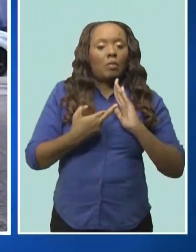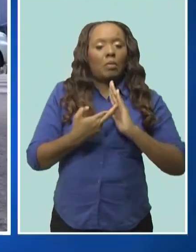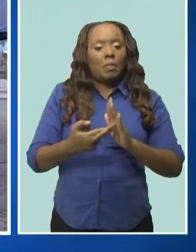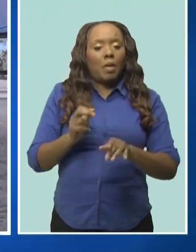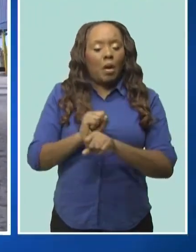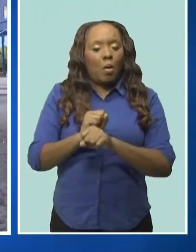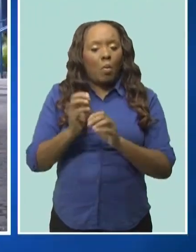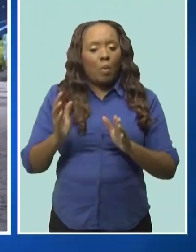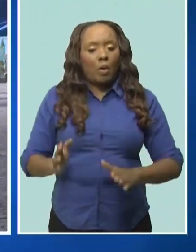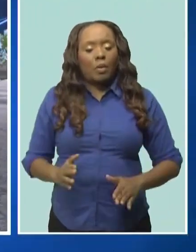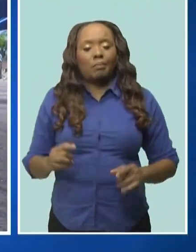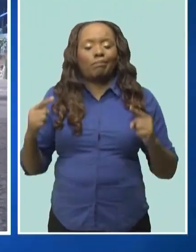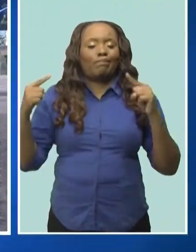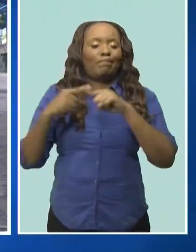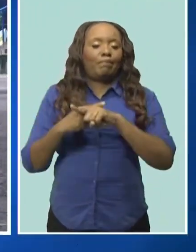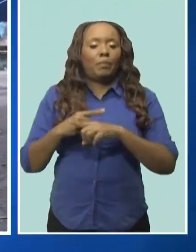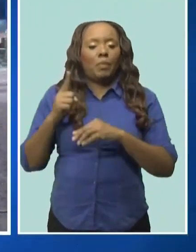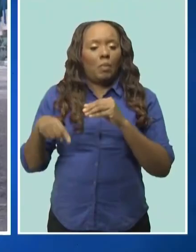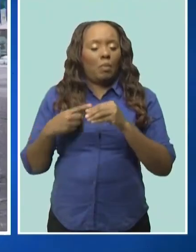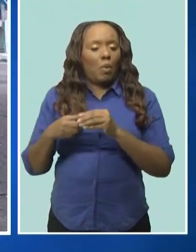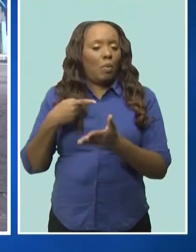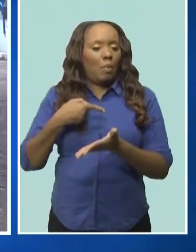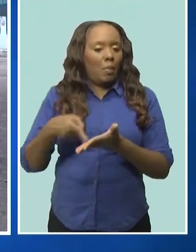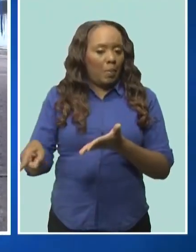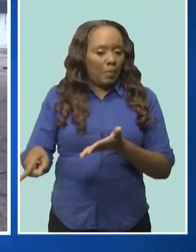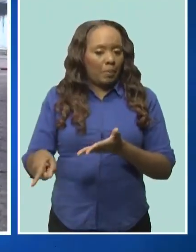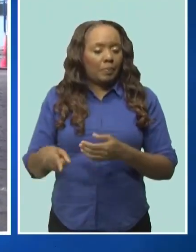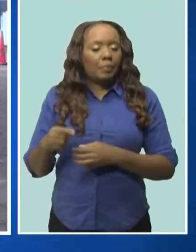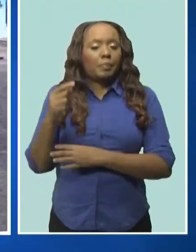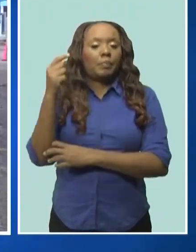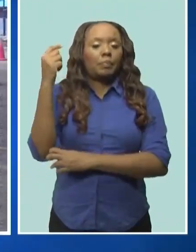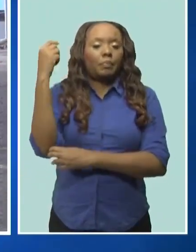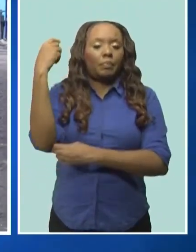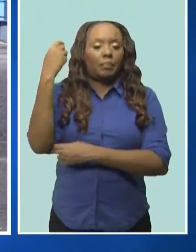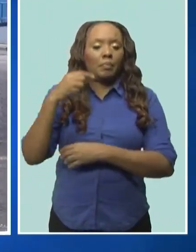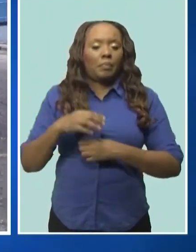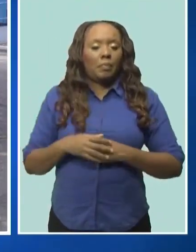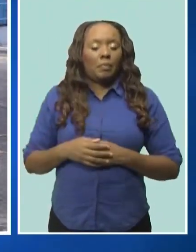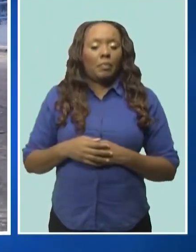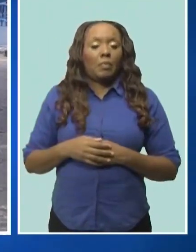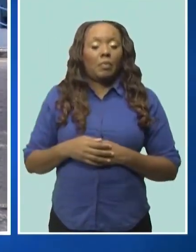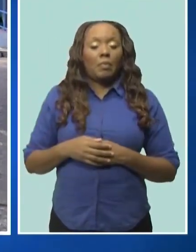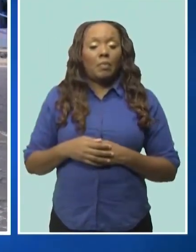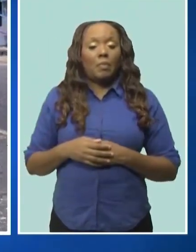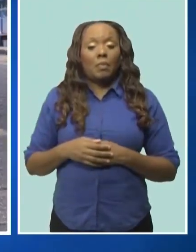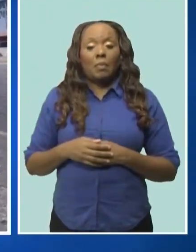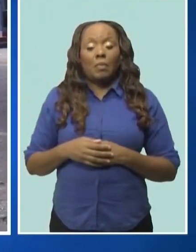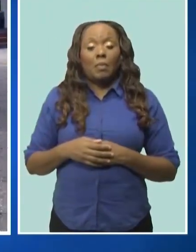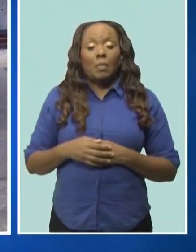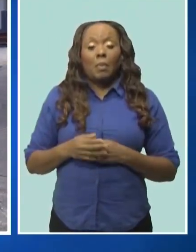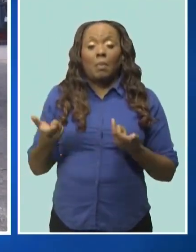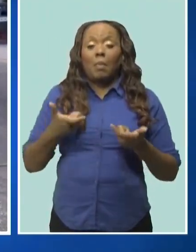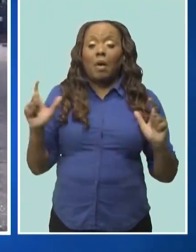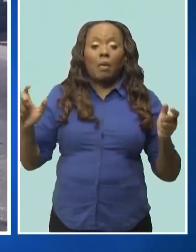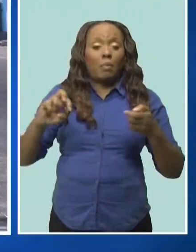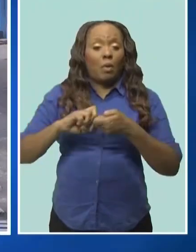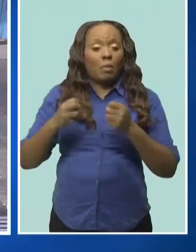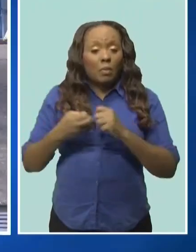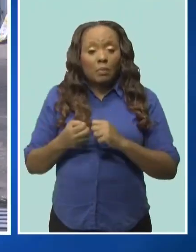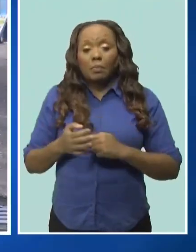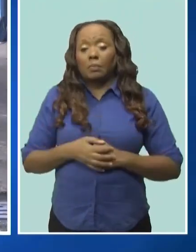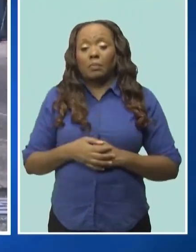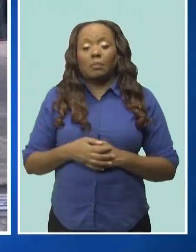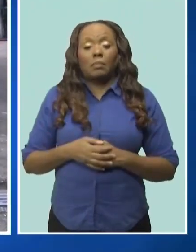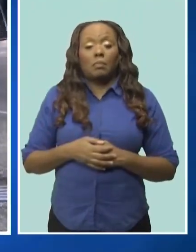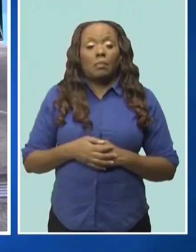of an incentive pay from government, among other things. CBC News understands chief among the workers' grievances is the